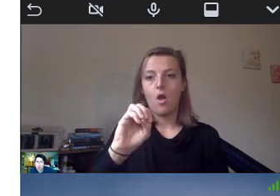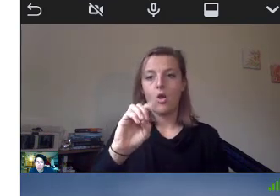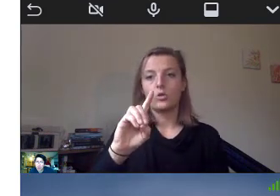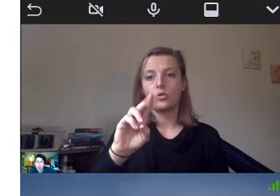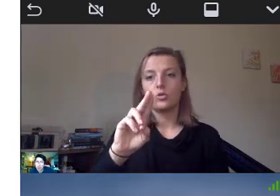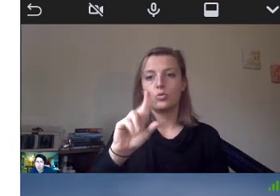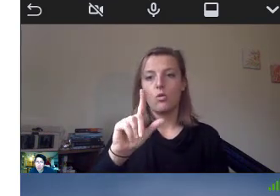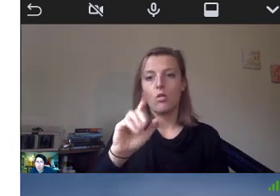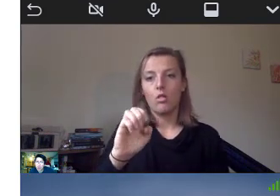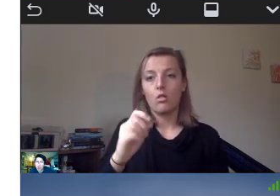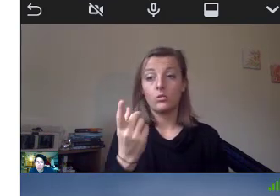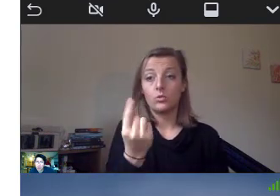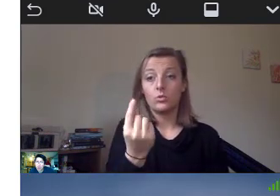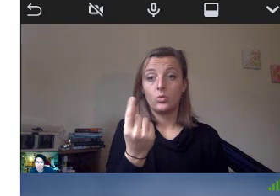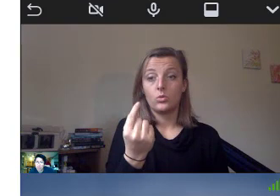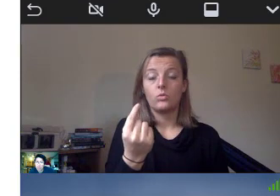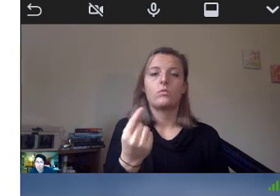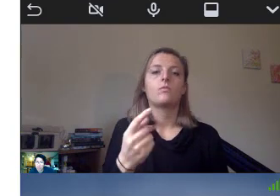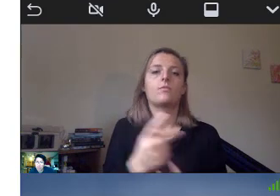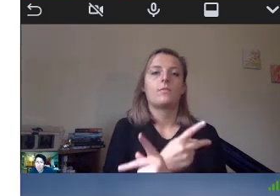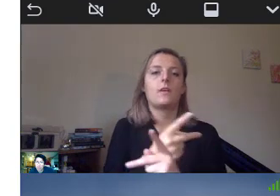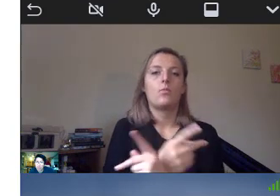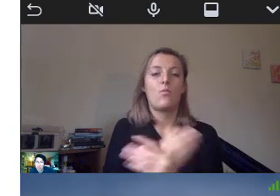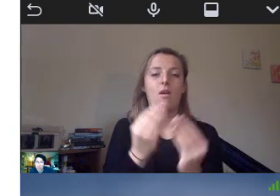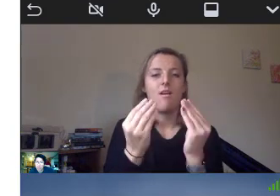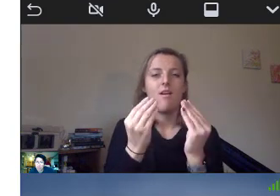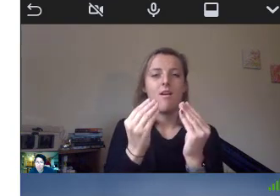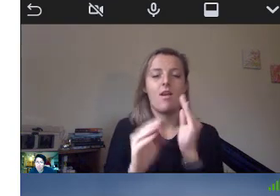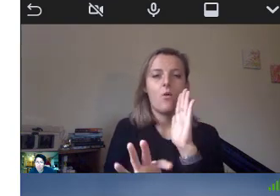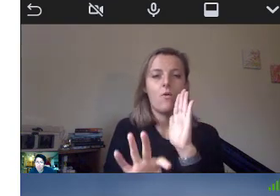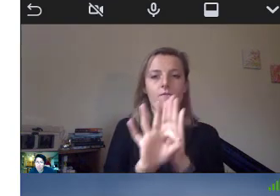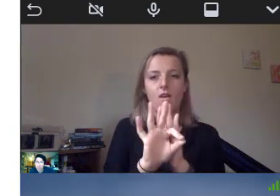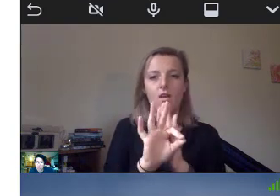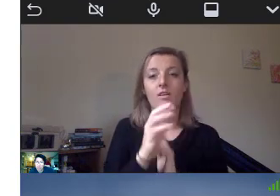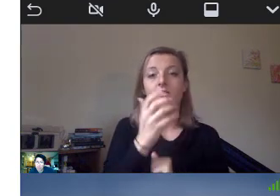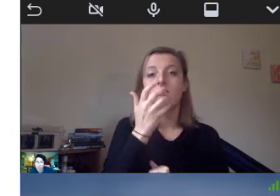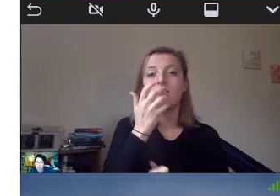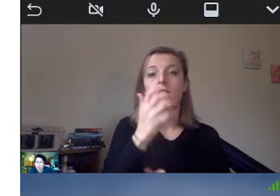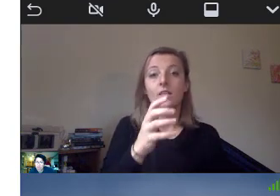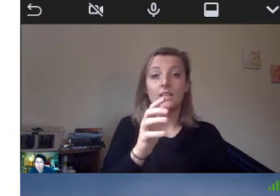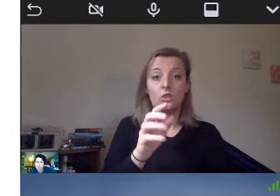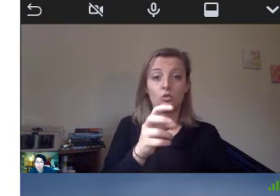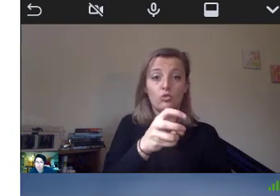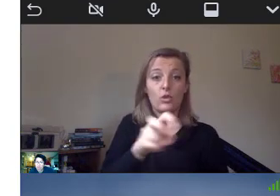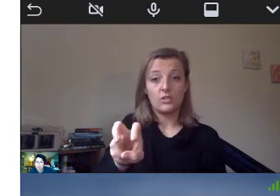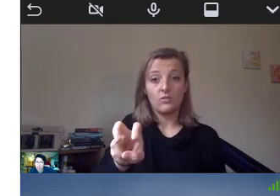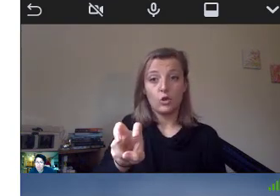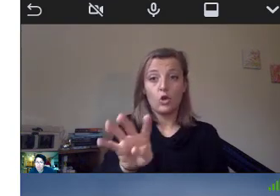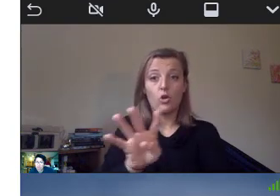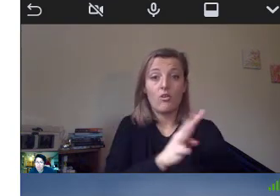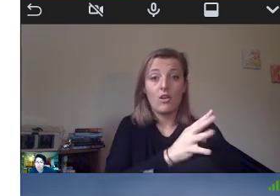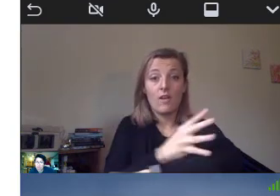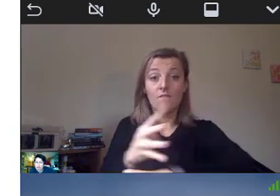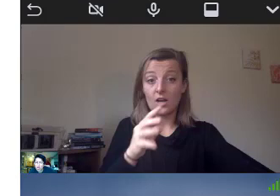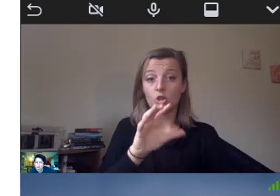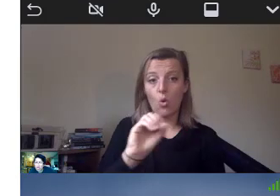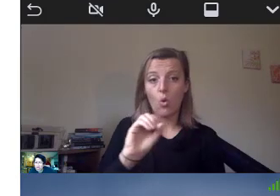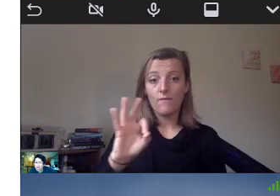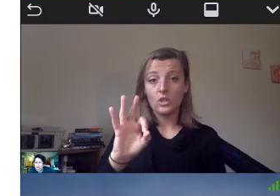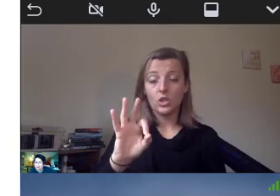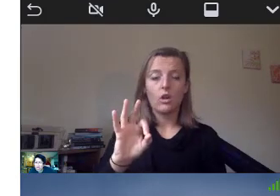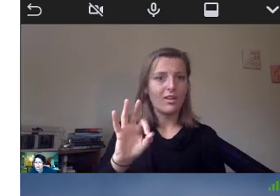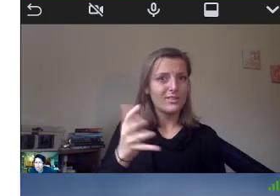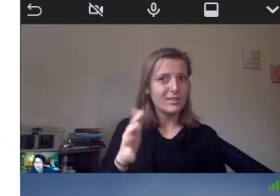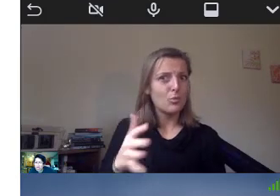to find the heat transfer convection coefficient. Because it turns out it's pretty important, right? So if